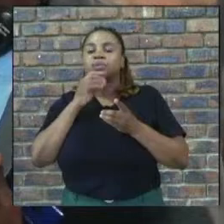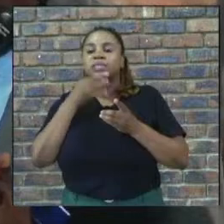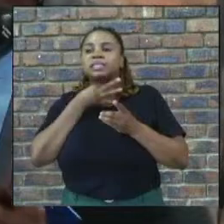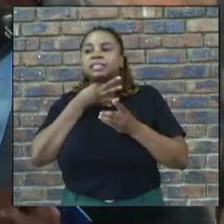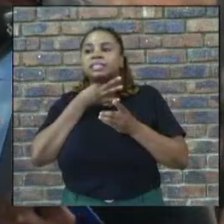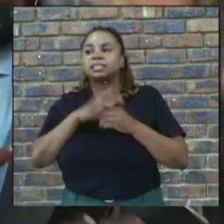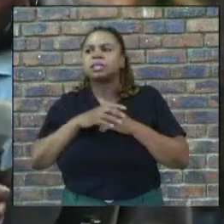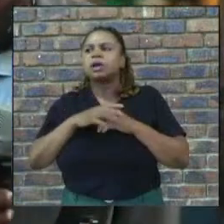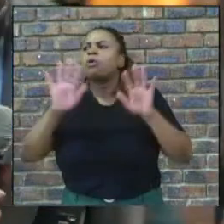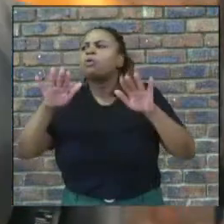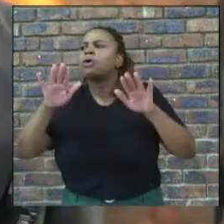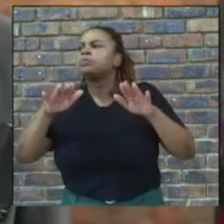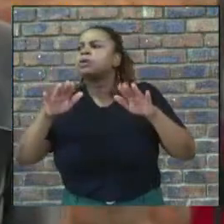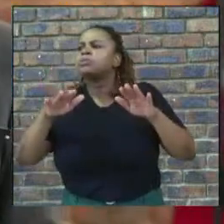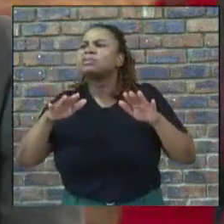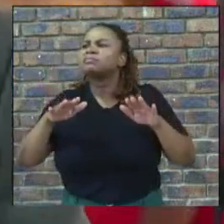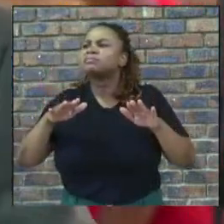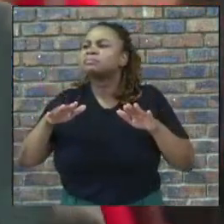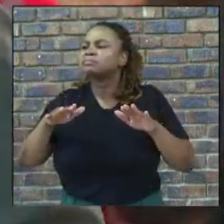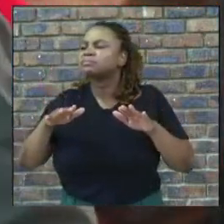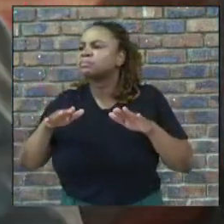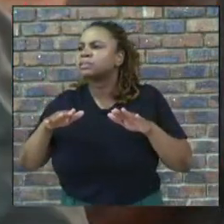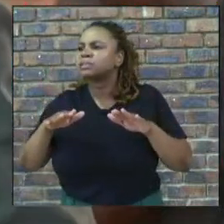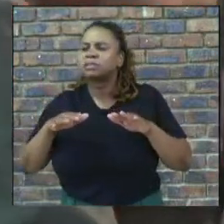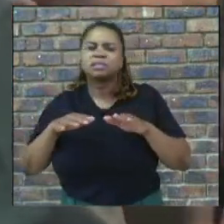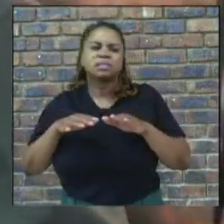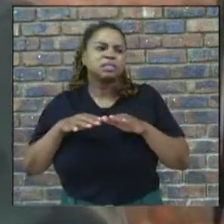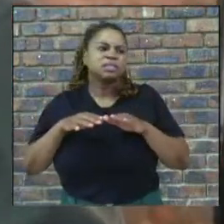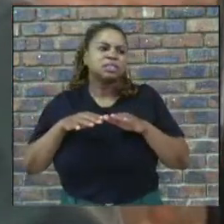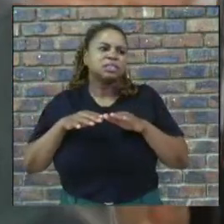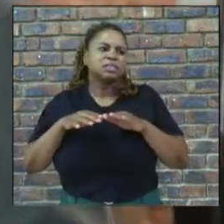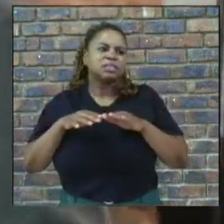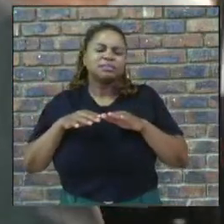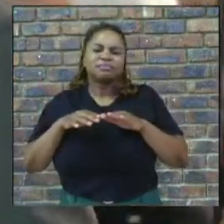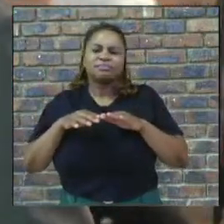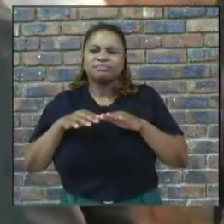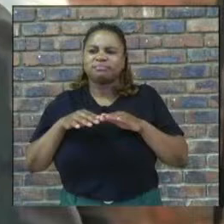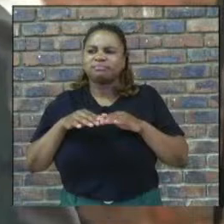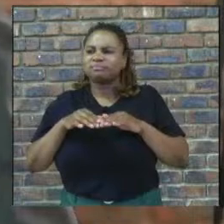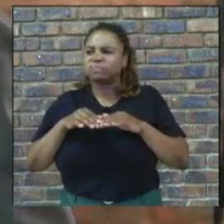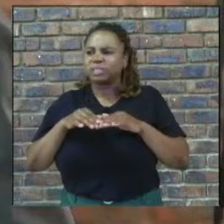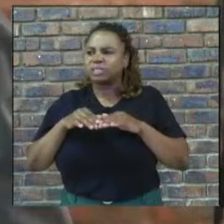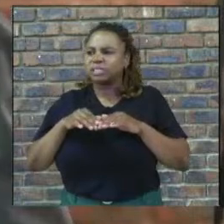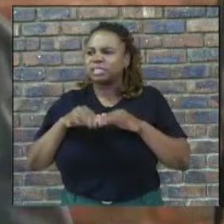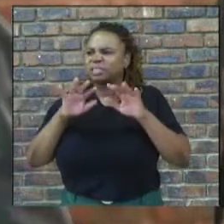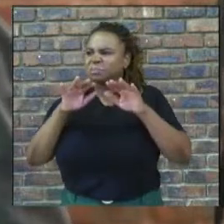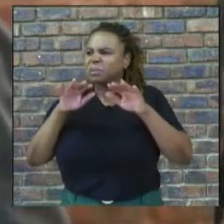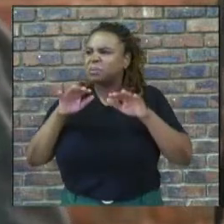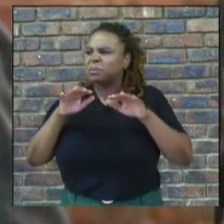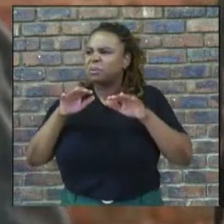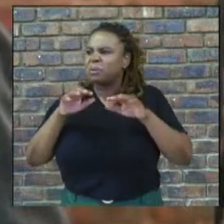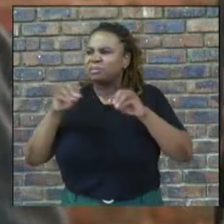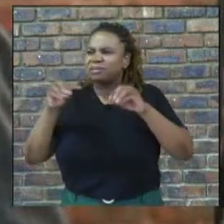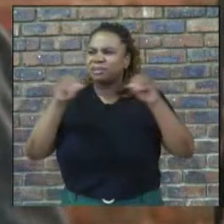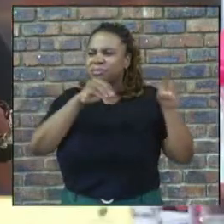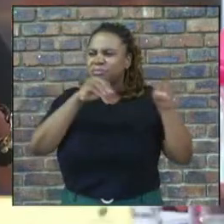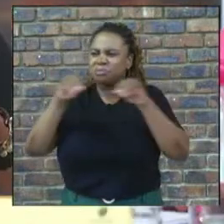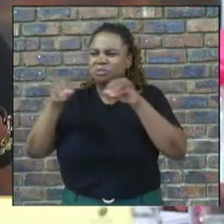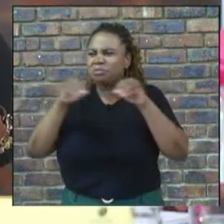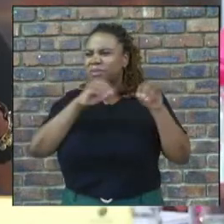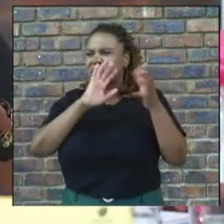movement. Okay. And it's disrupting the proceedings. Lunch will be served when we are done.